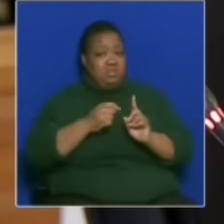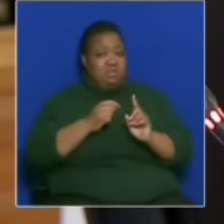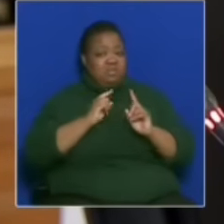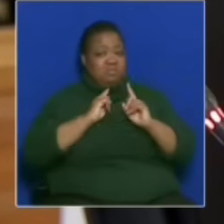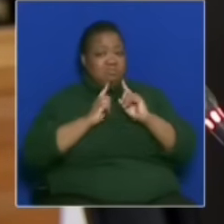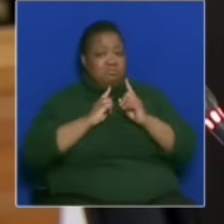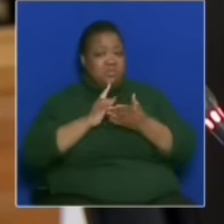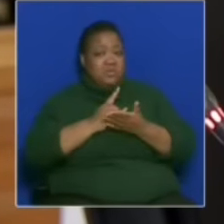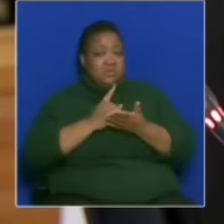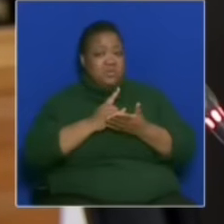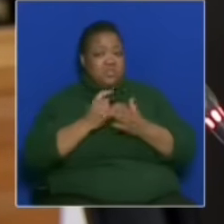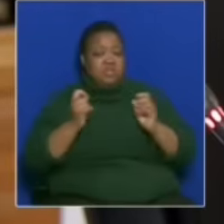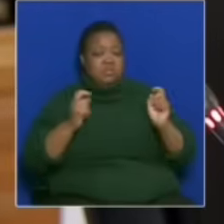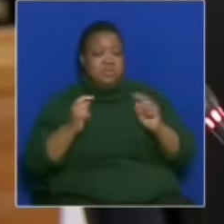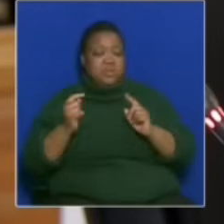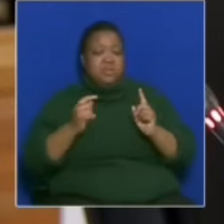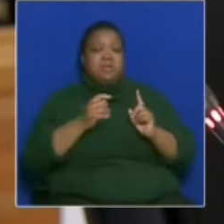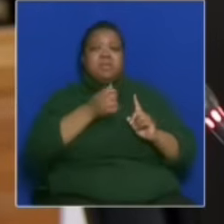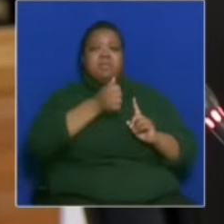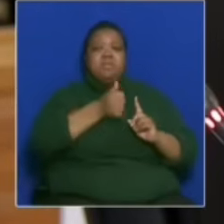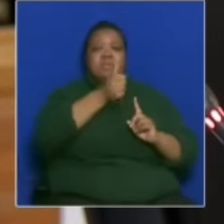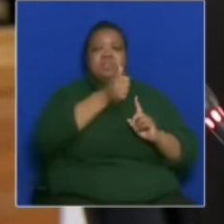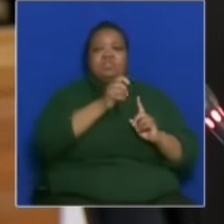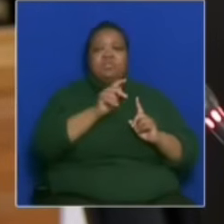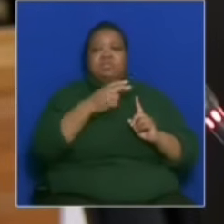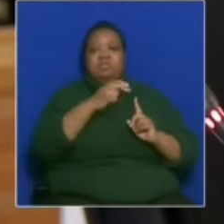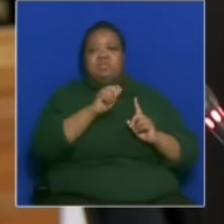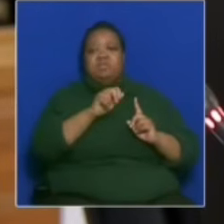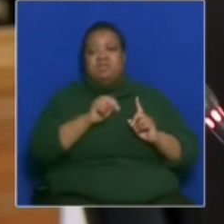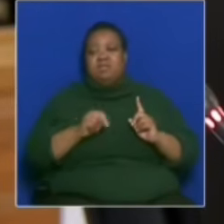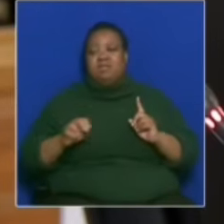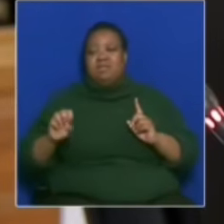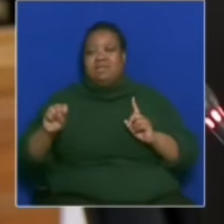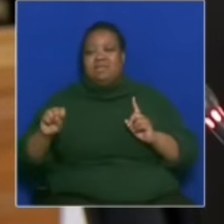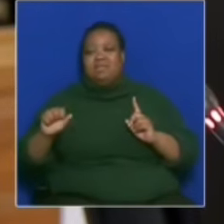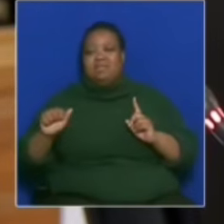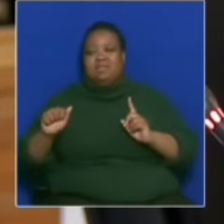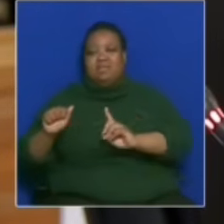General Khan. There is another